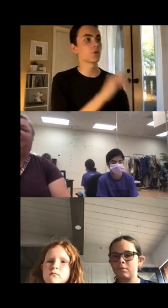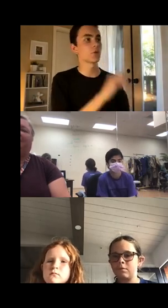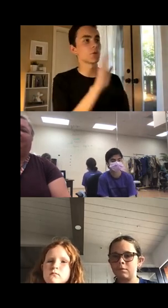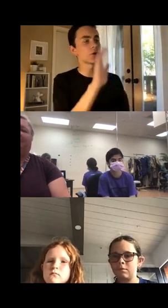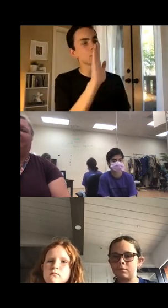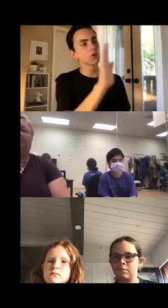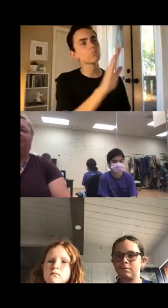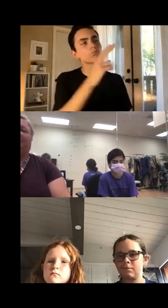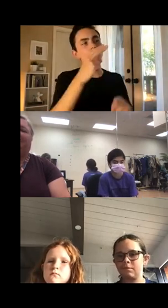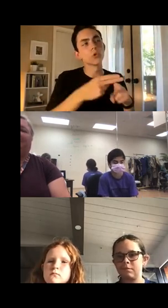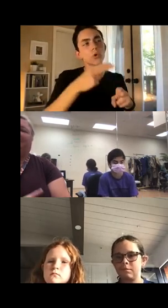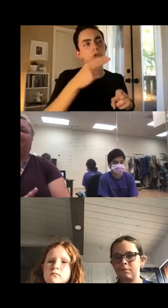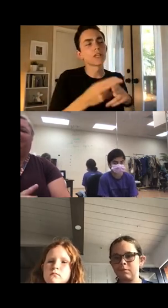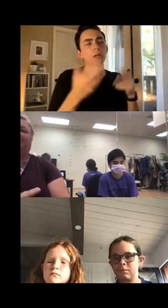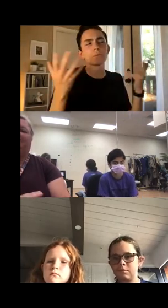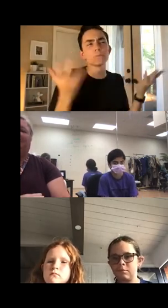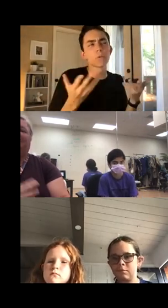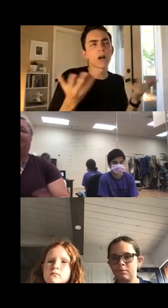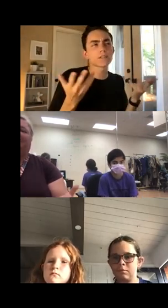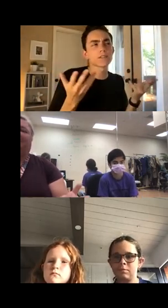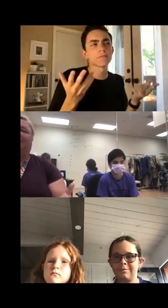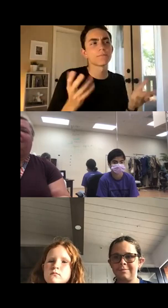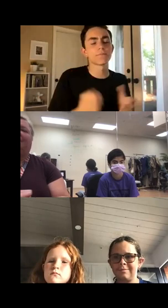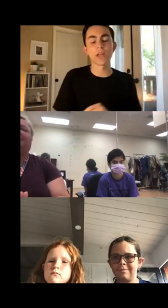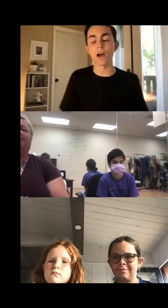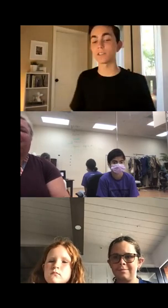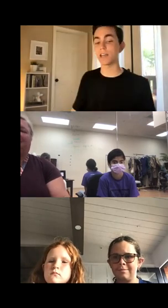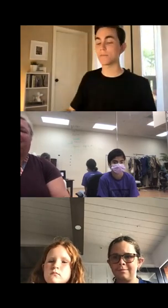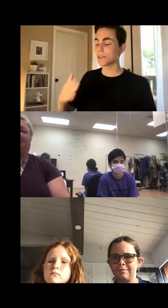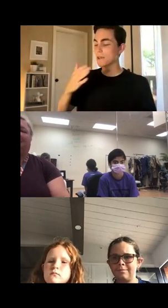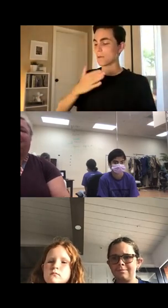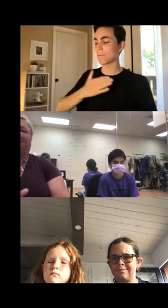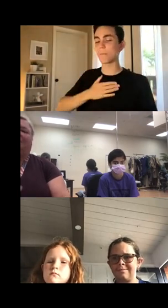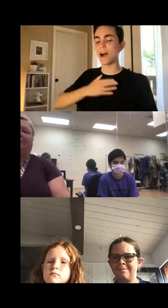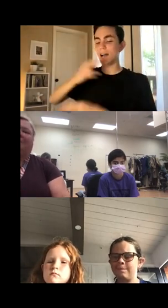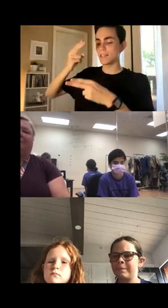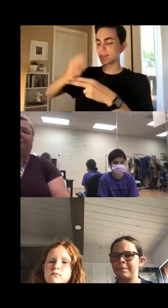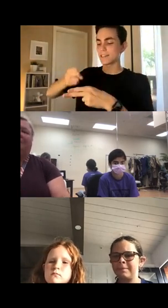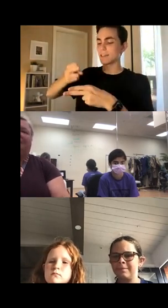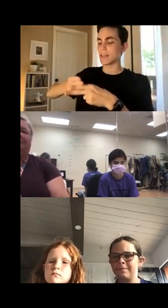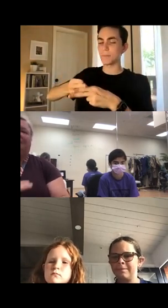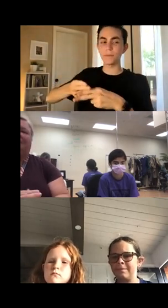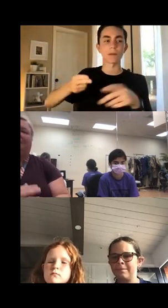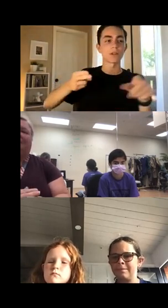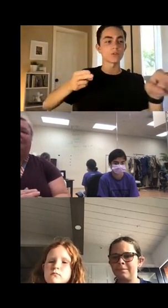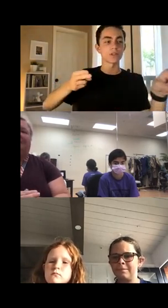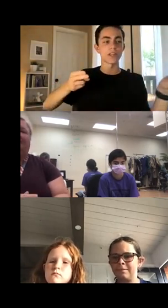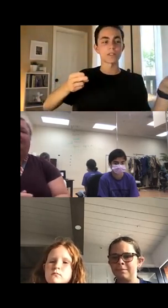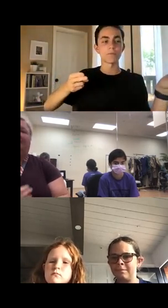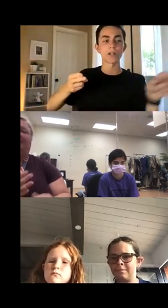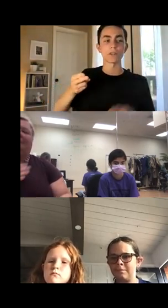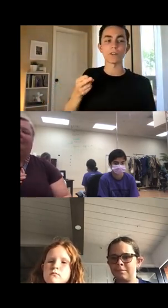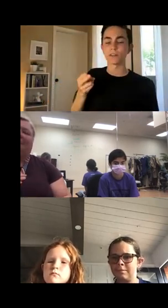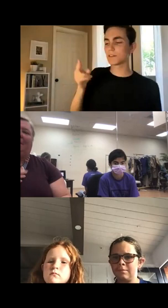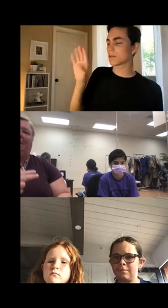we go, your name, what? I'll say my name, and I'm going to use one of the names